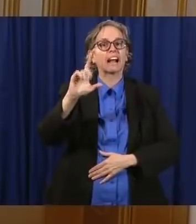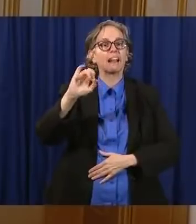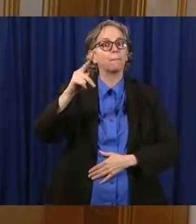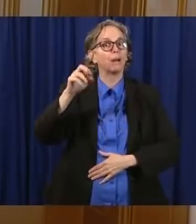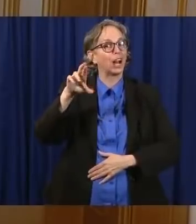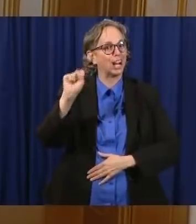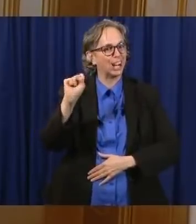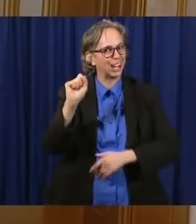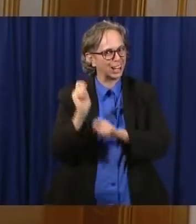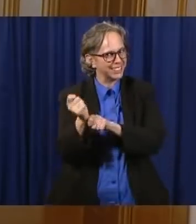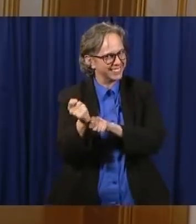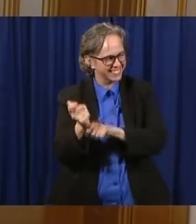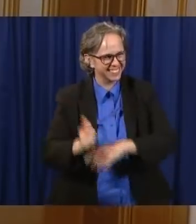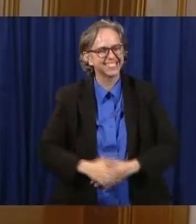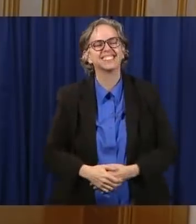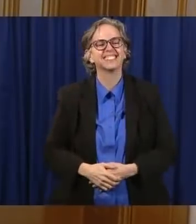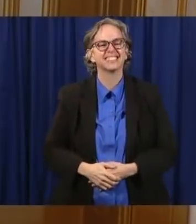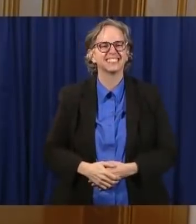and